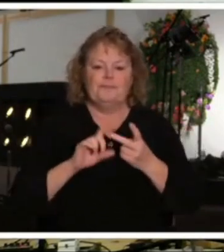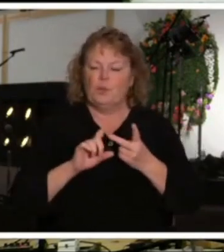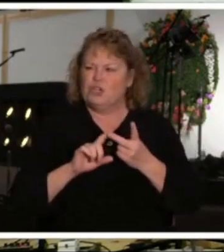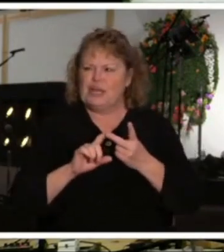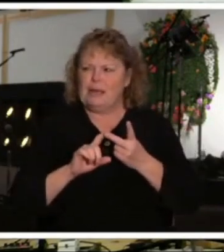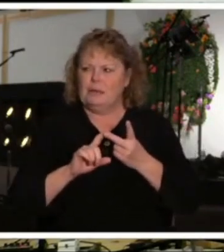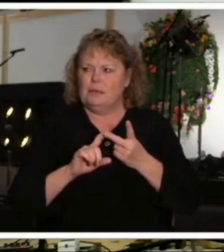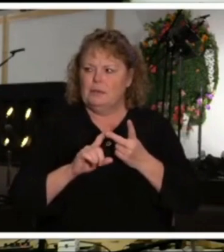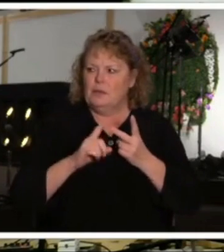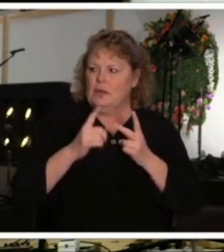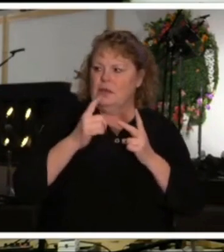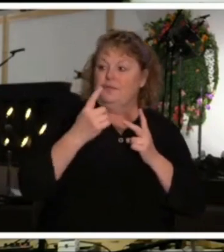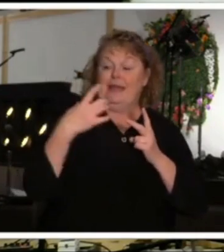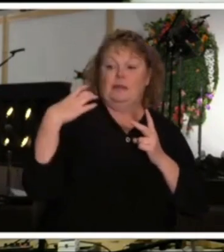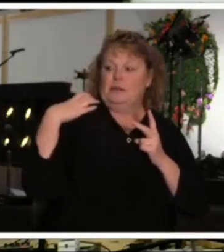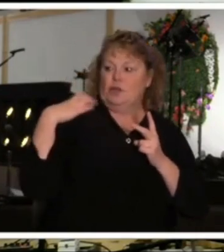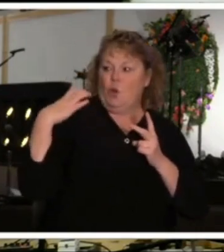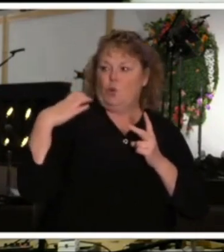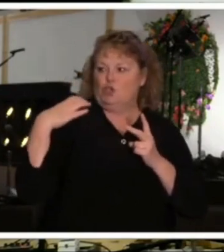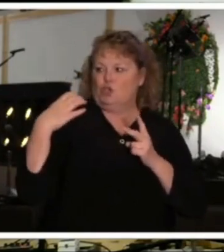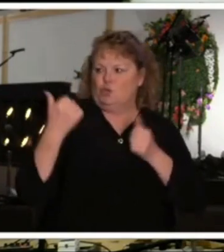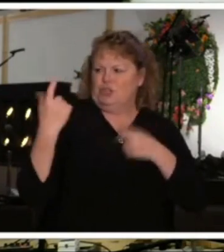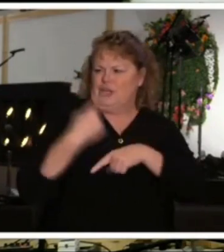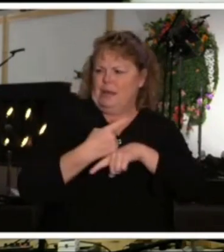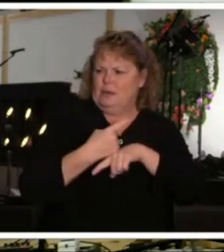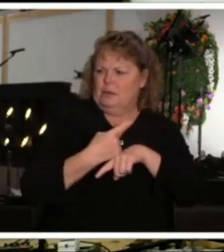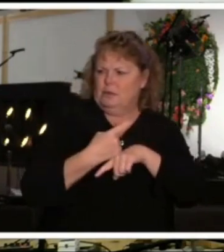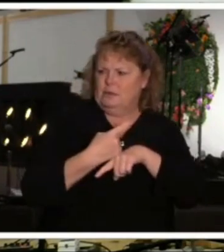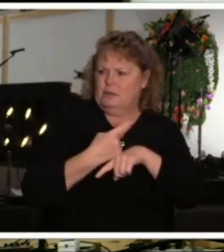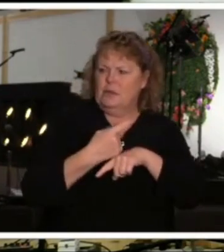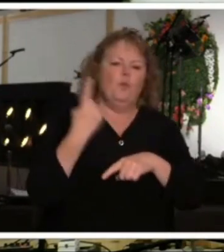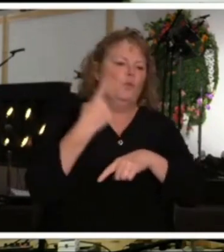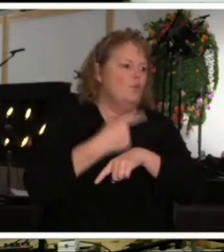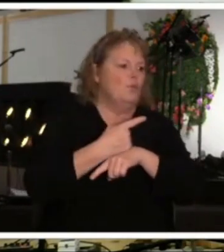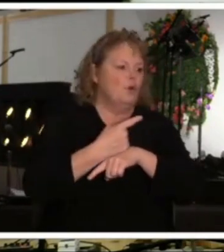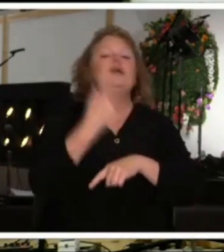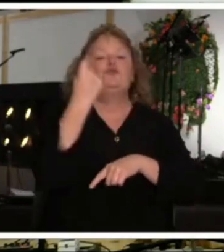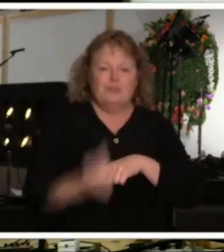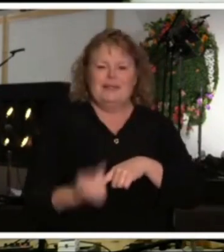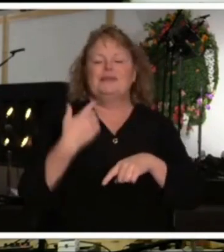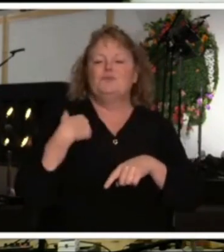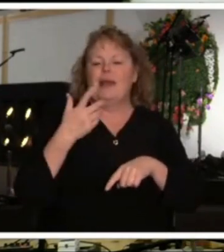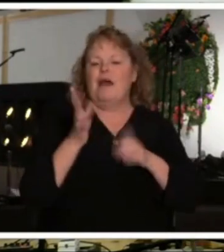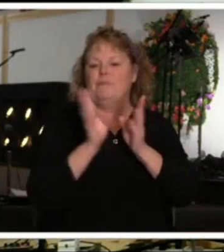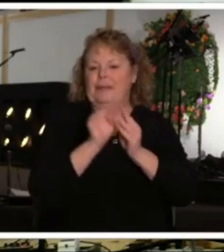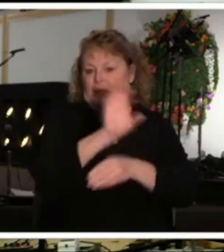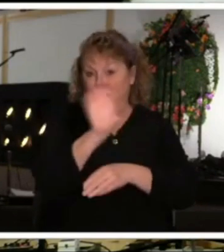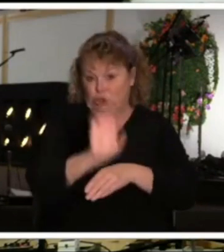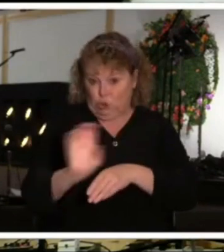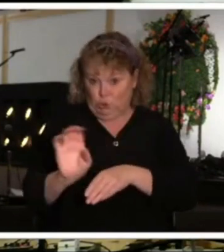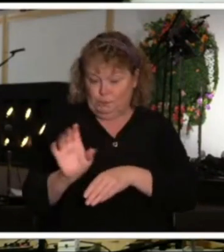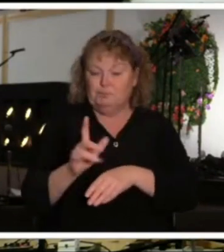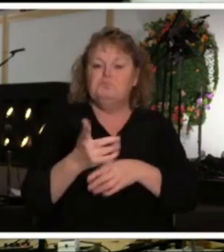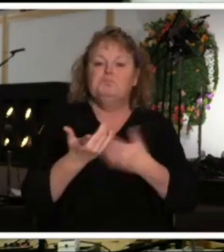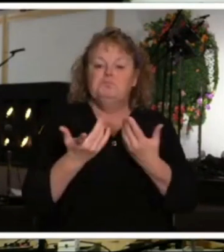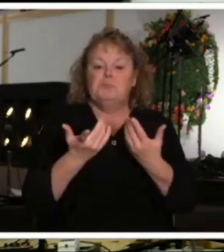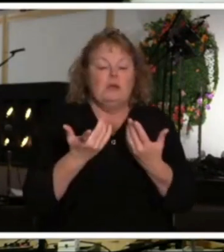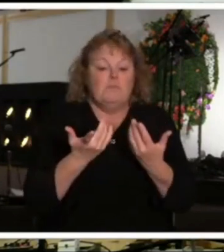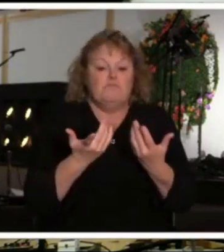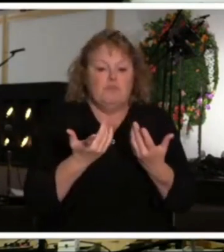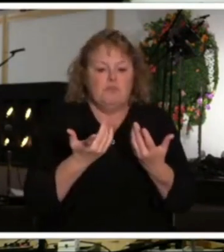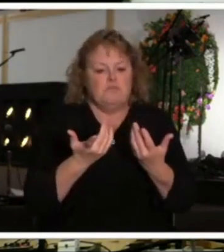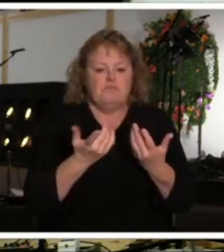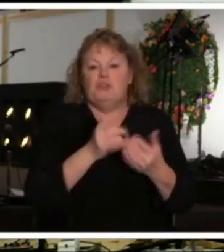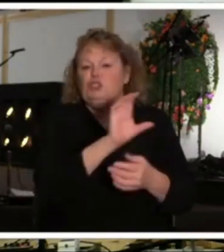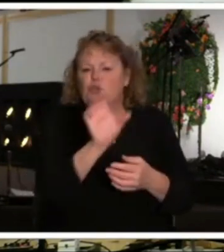Zoom. And these are primarily track coaches, and they're coaches from actually all over the country who will come on that Bible study on